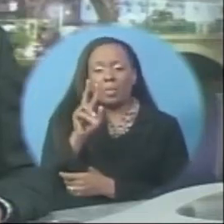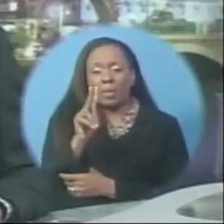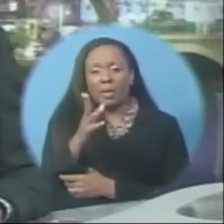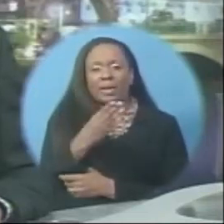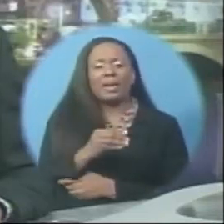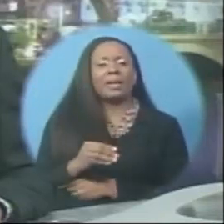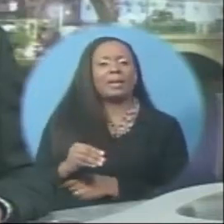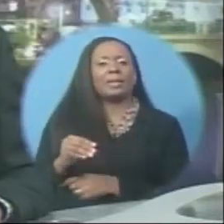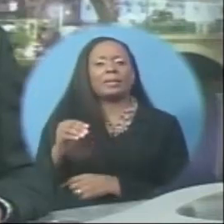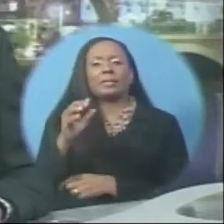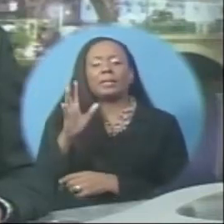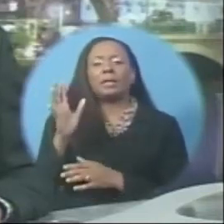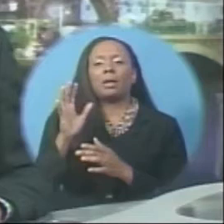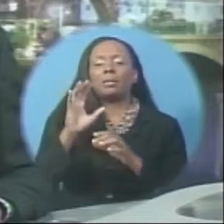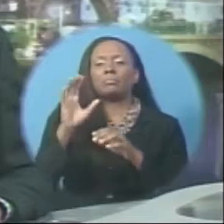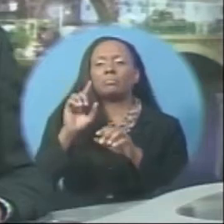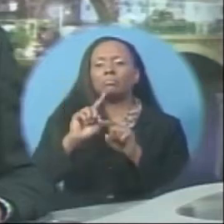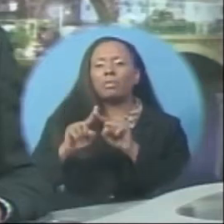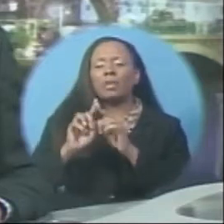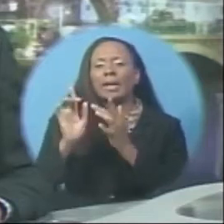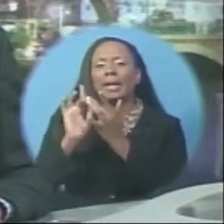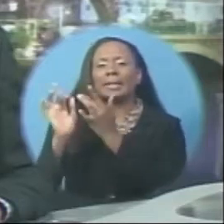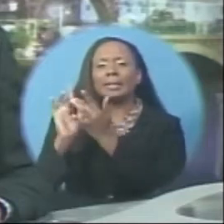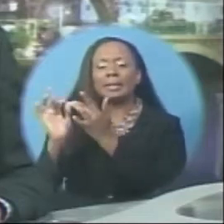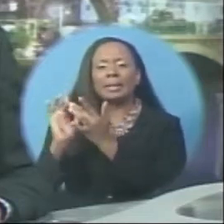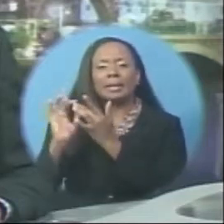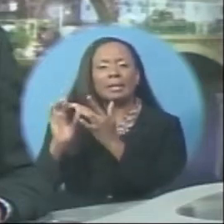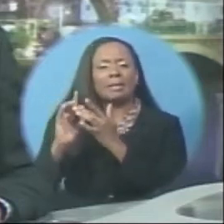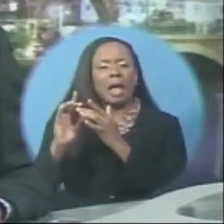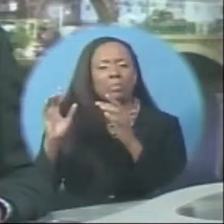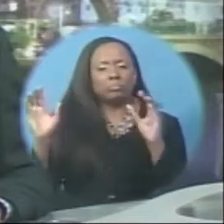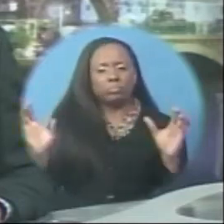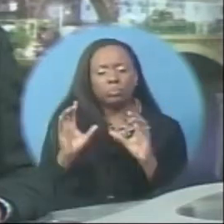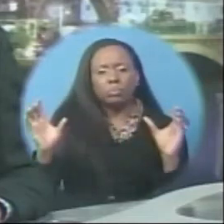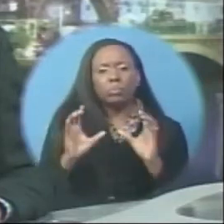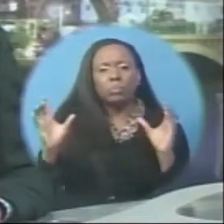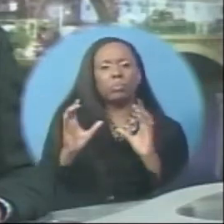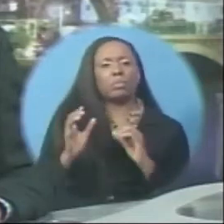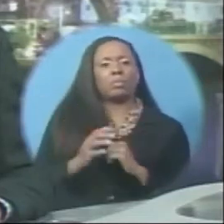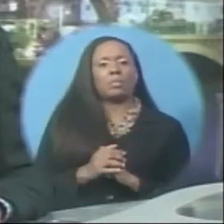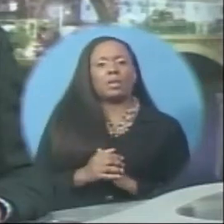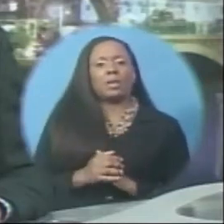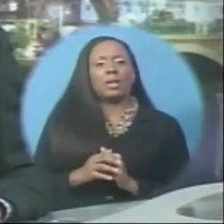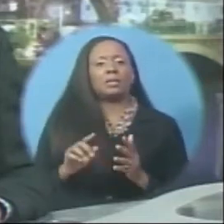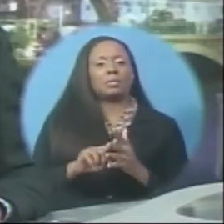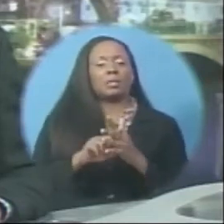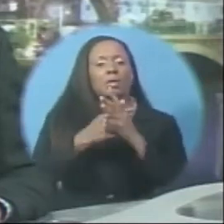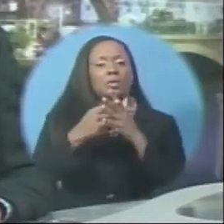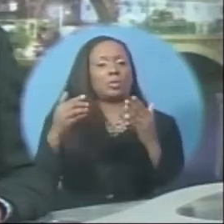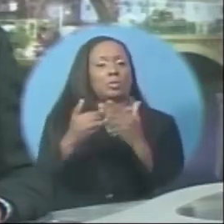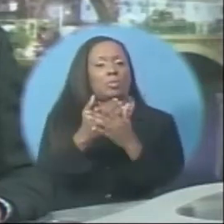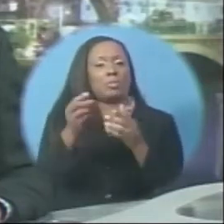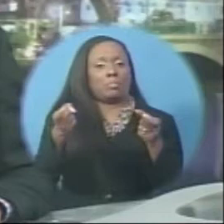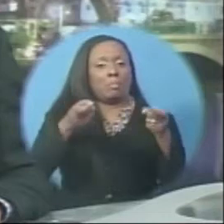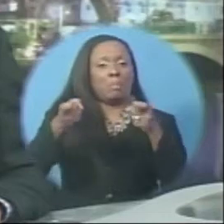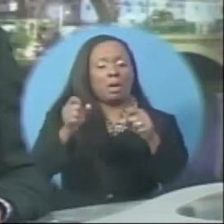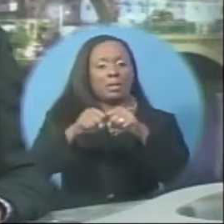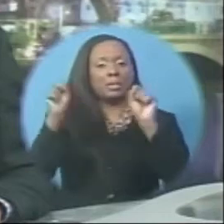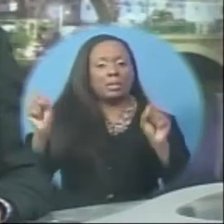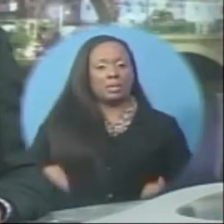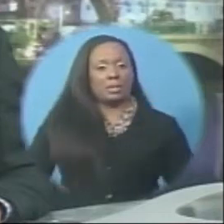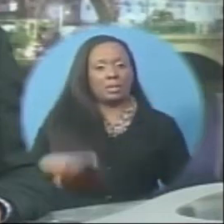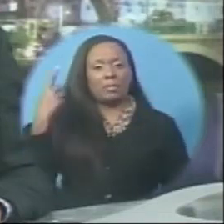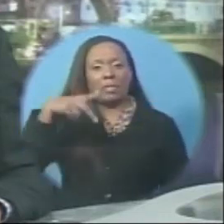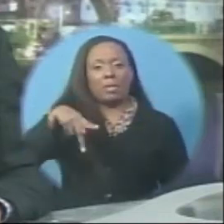Elena Henkel da Costa, says the island is number one. The revelation came during the launch of the new correspondence management system of